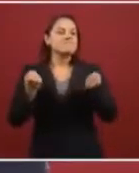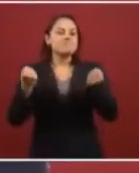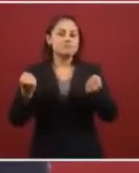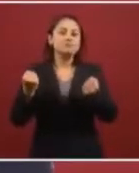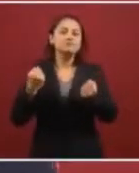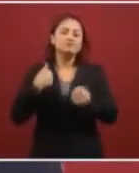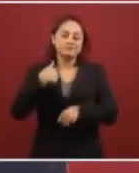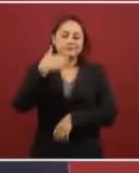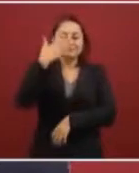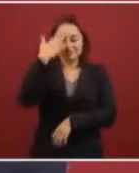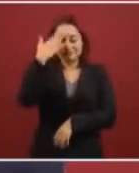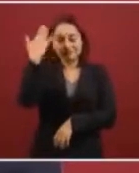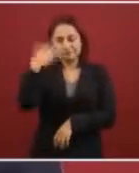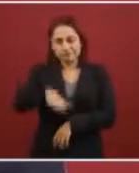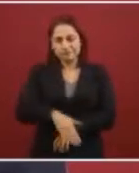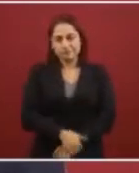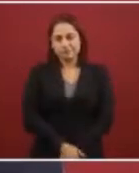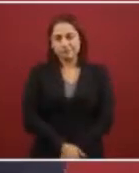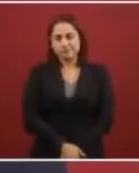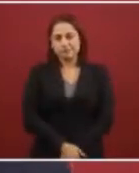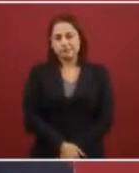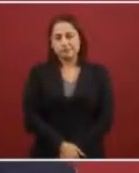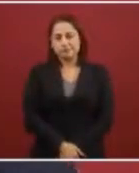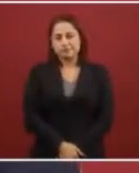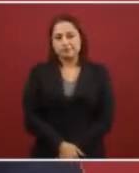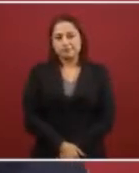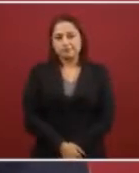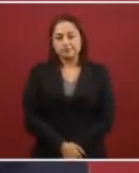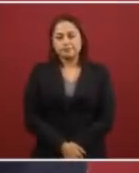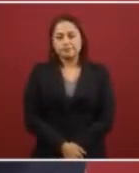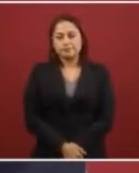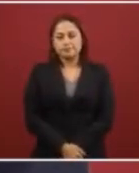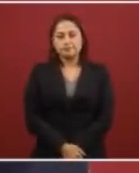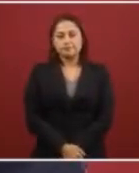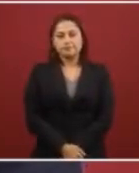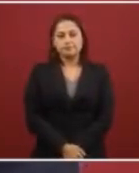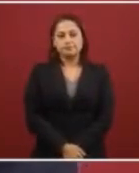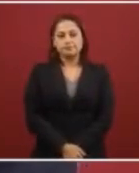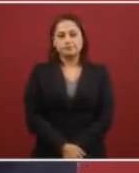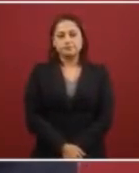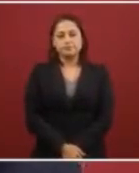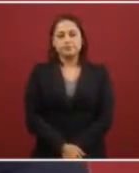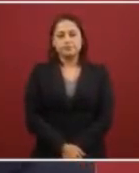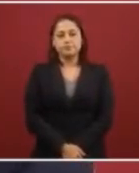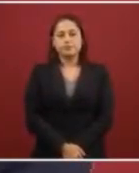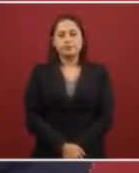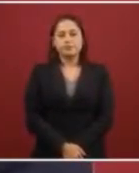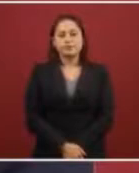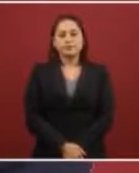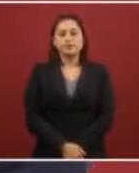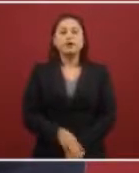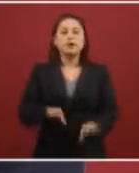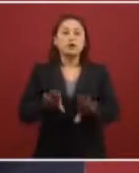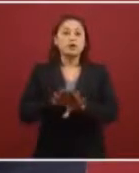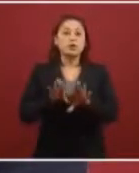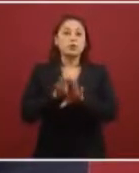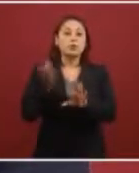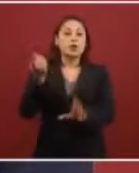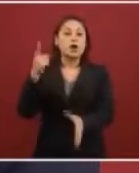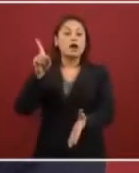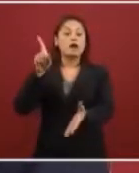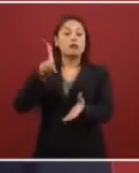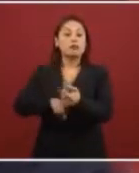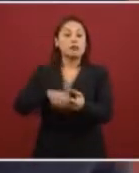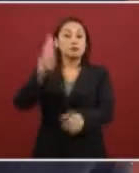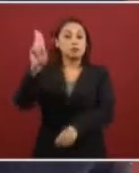would control power. Como este, ellos, los caciques, just as